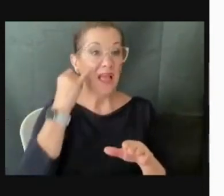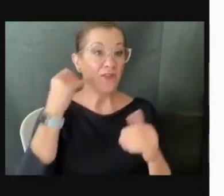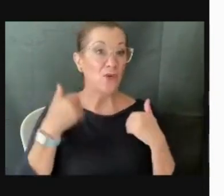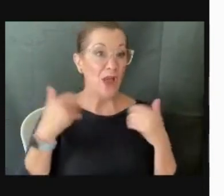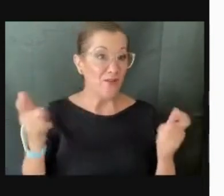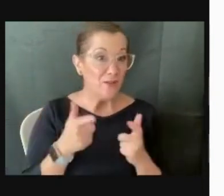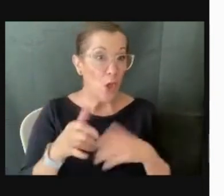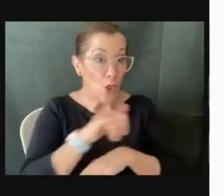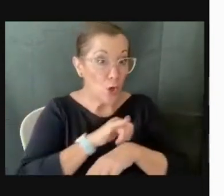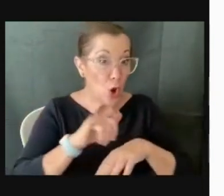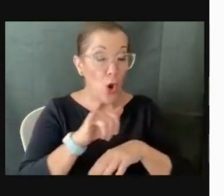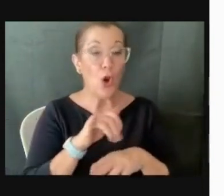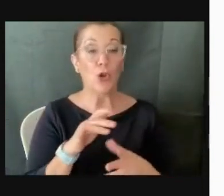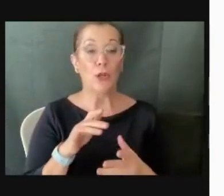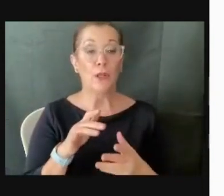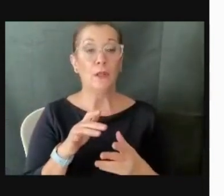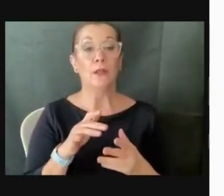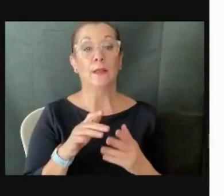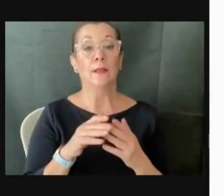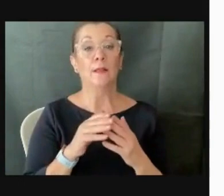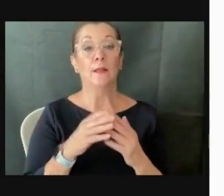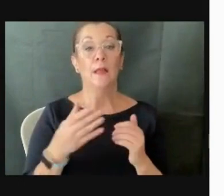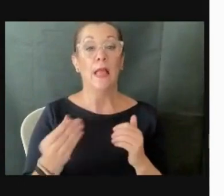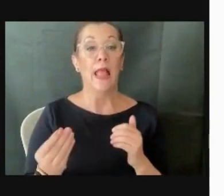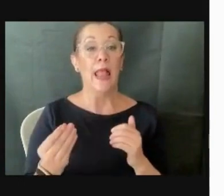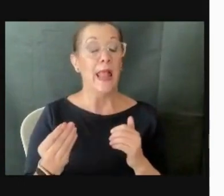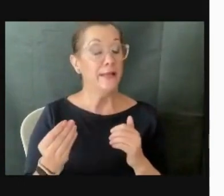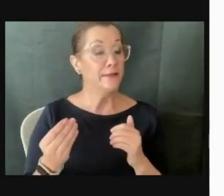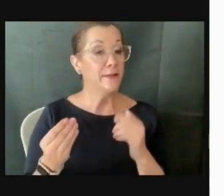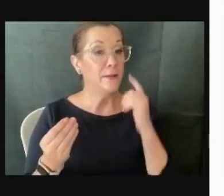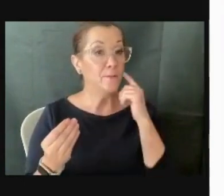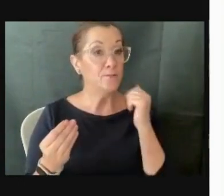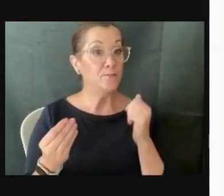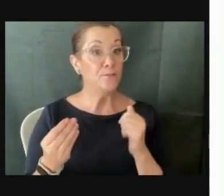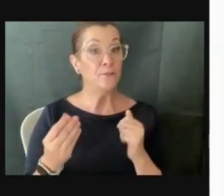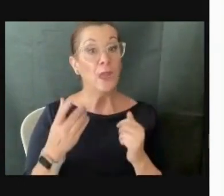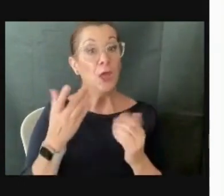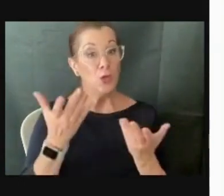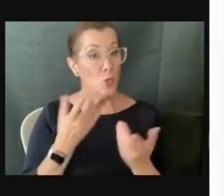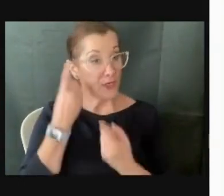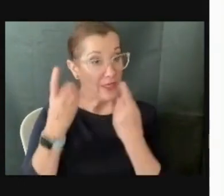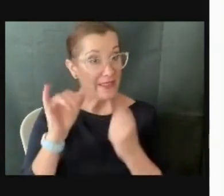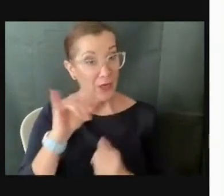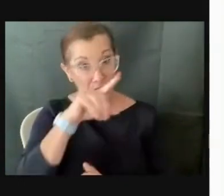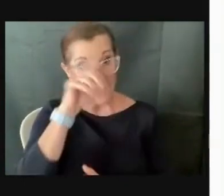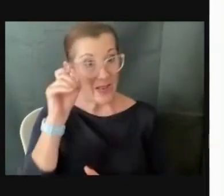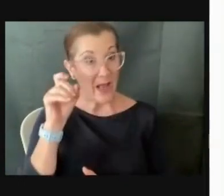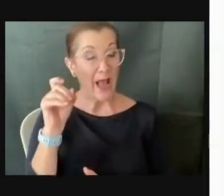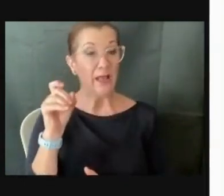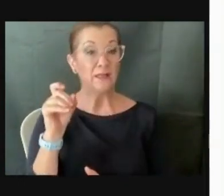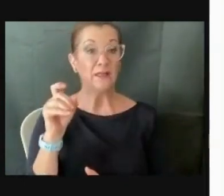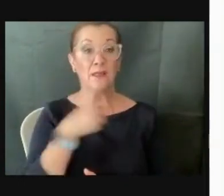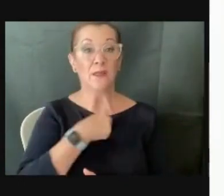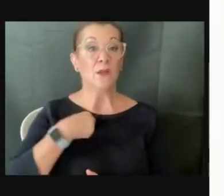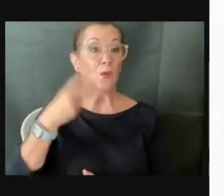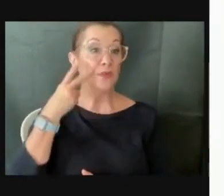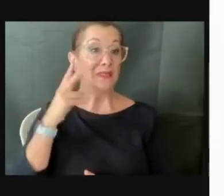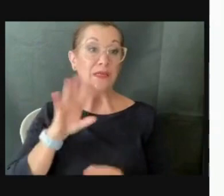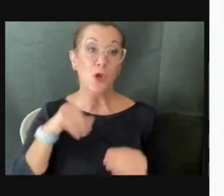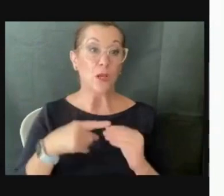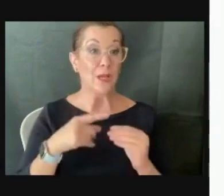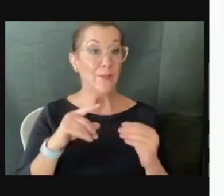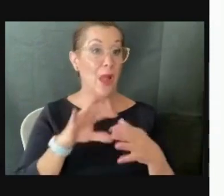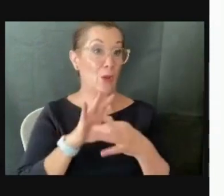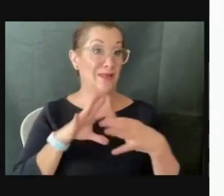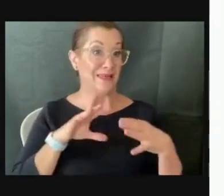yards. Uh, and the reason that's a consideration is because, as we'll see when we talk about detached